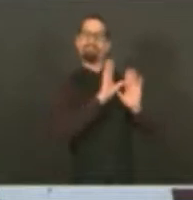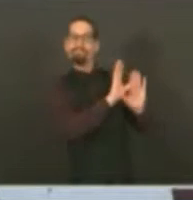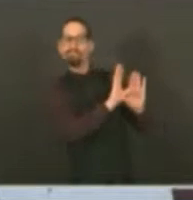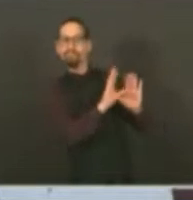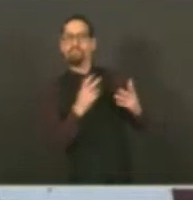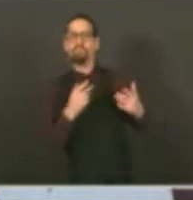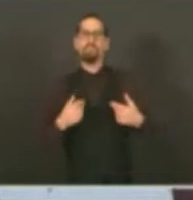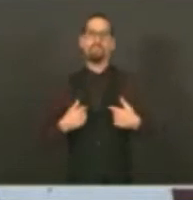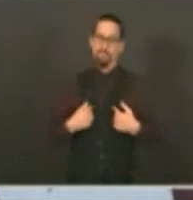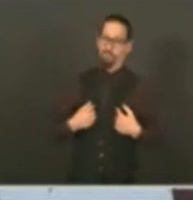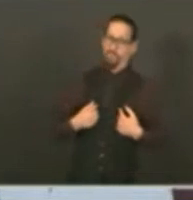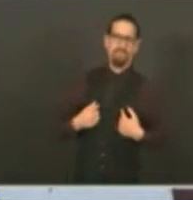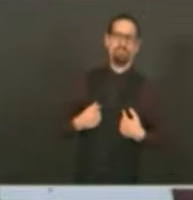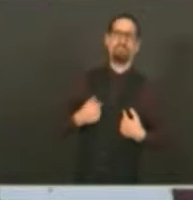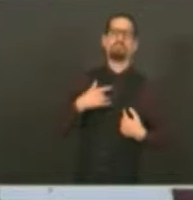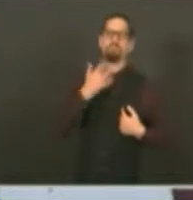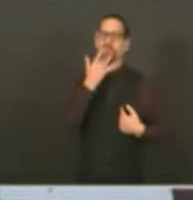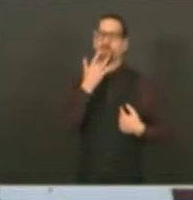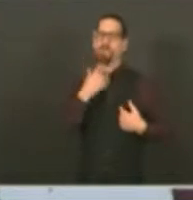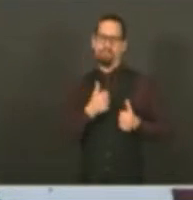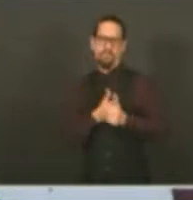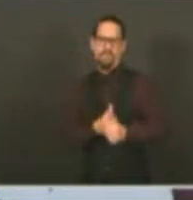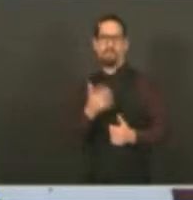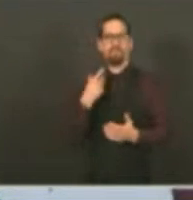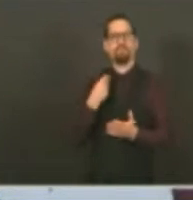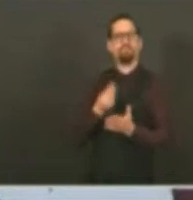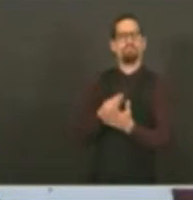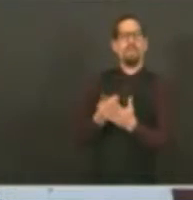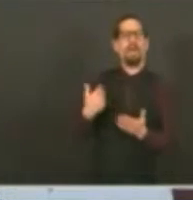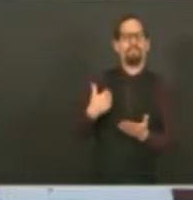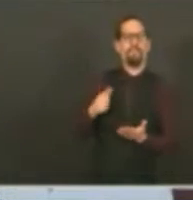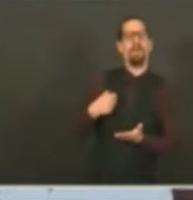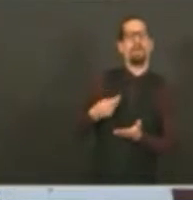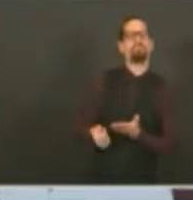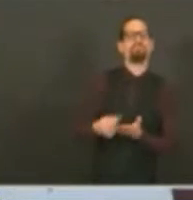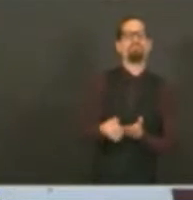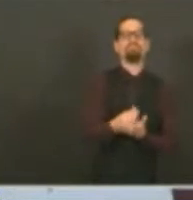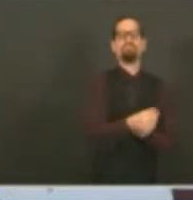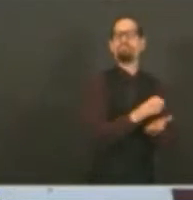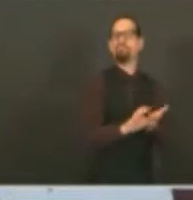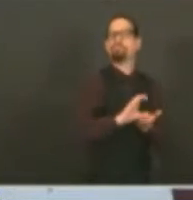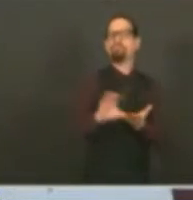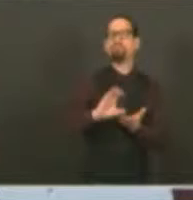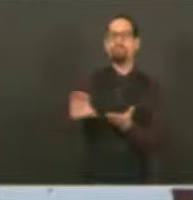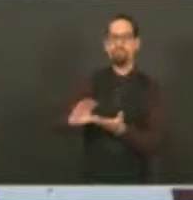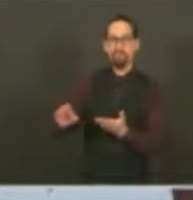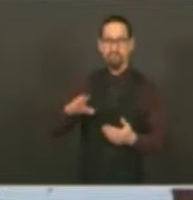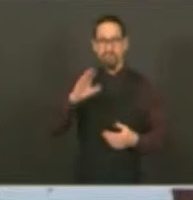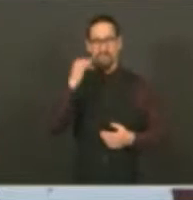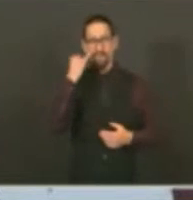door at the same time. But listen, if people don't follow the rules, then we're gonna